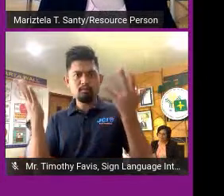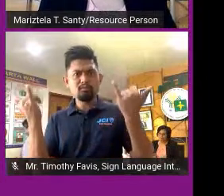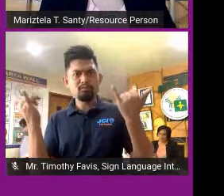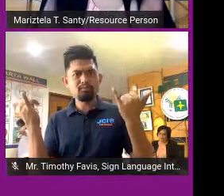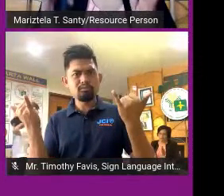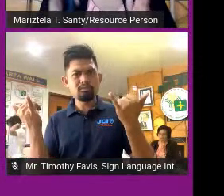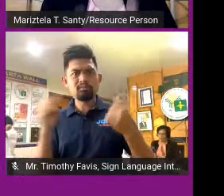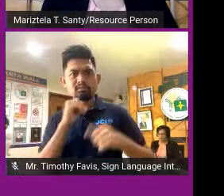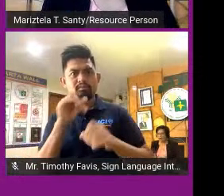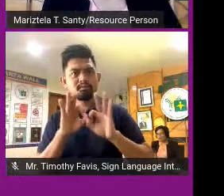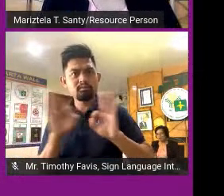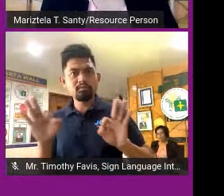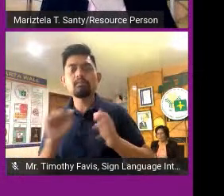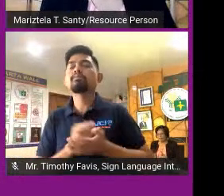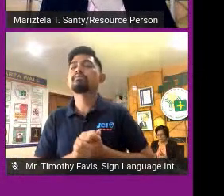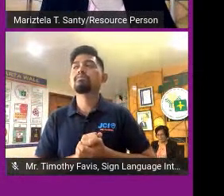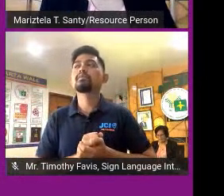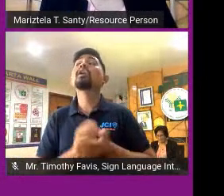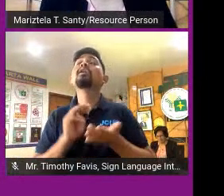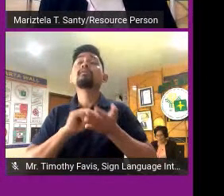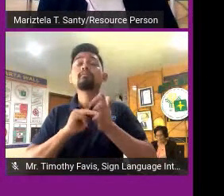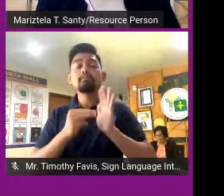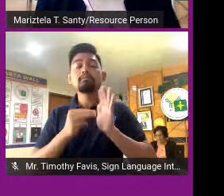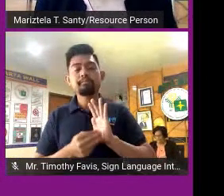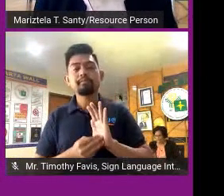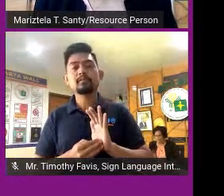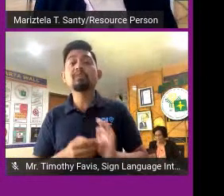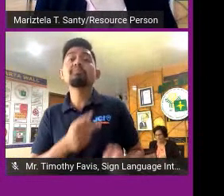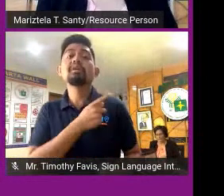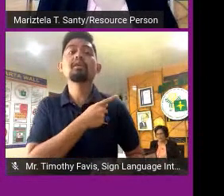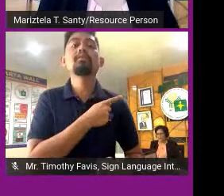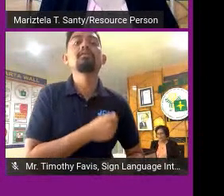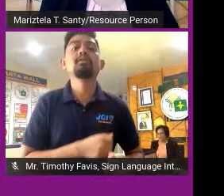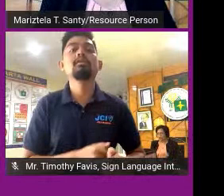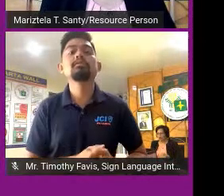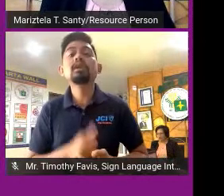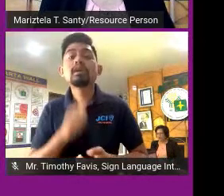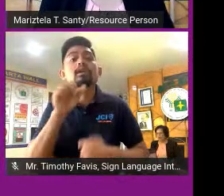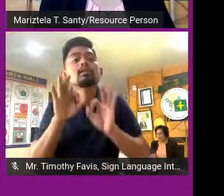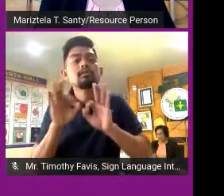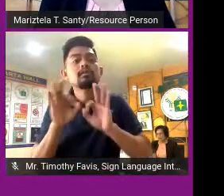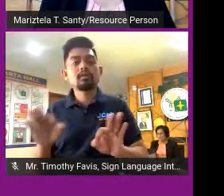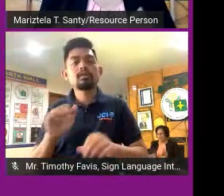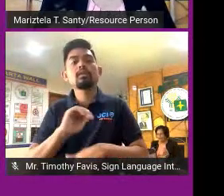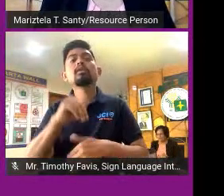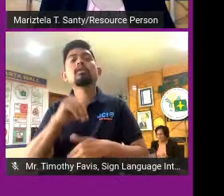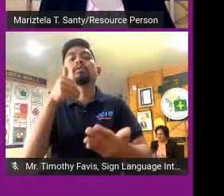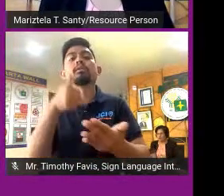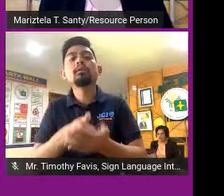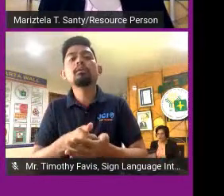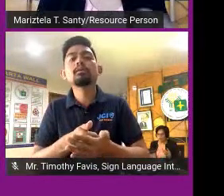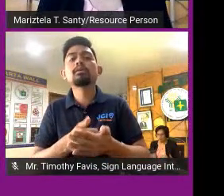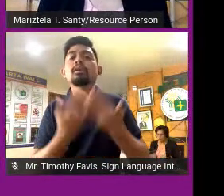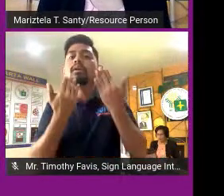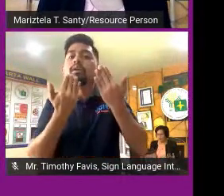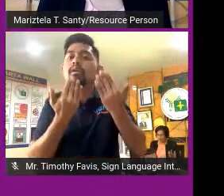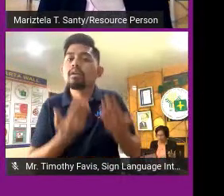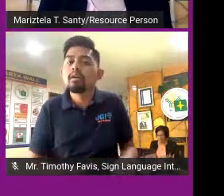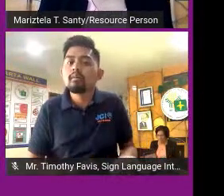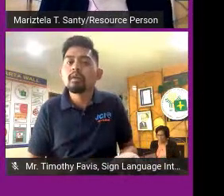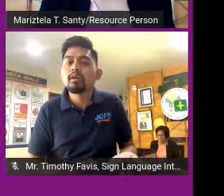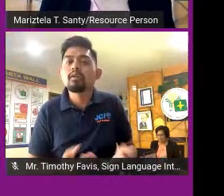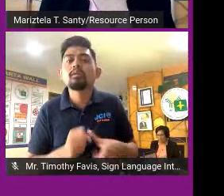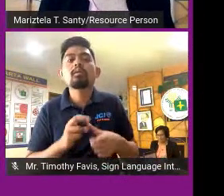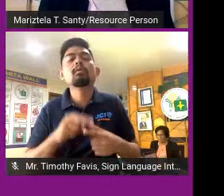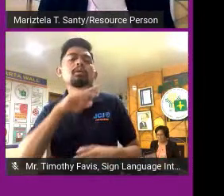nakalaan na po ng mga trabaho para lang sa kalalakihan. And all heavy or dirty work are